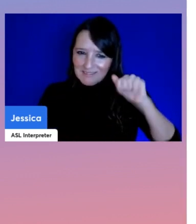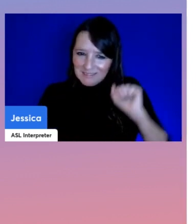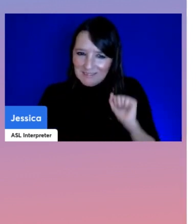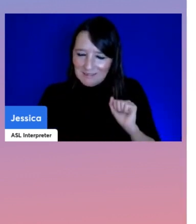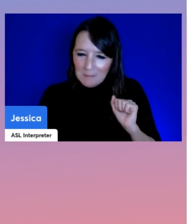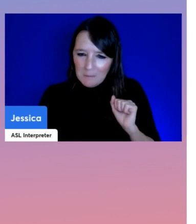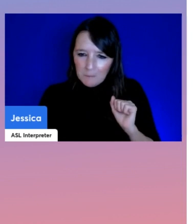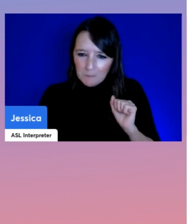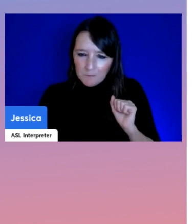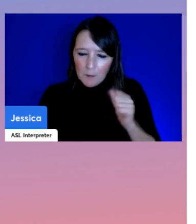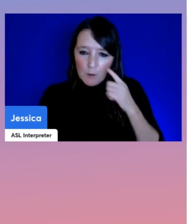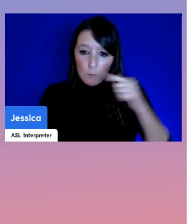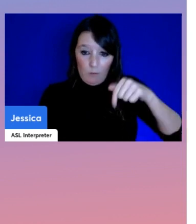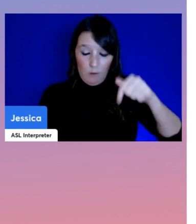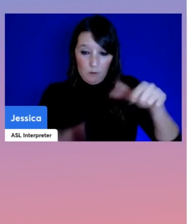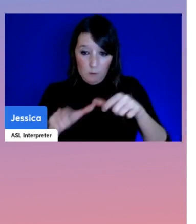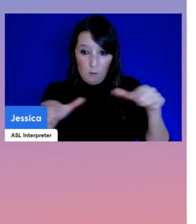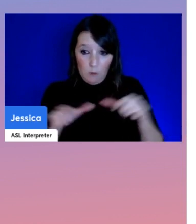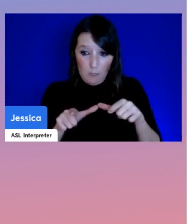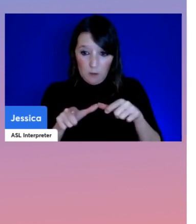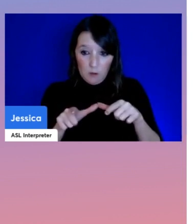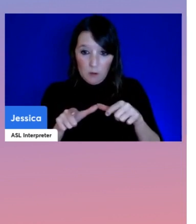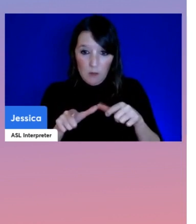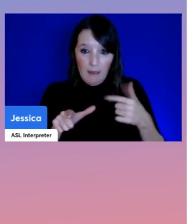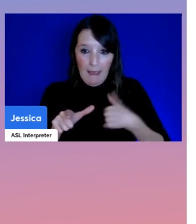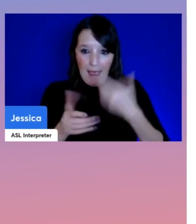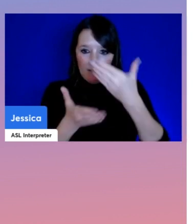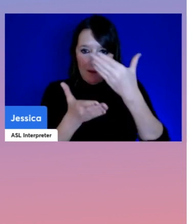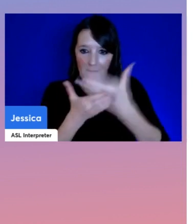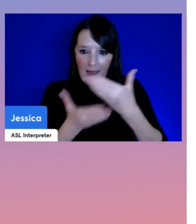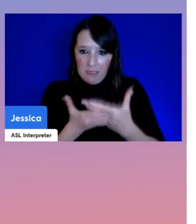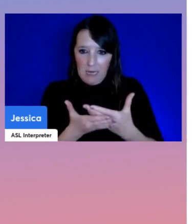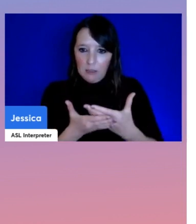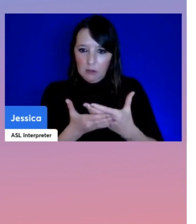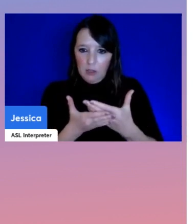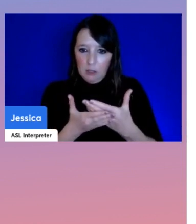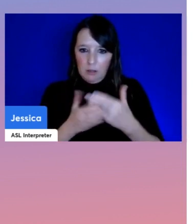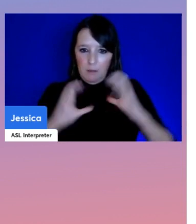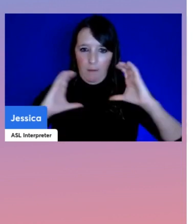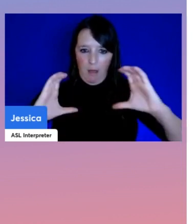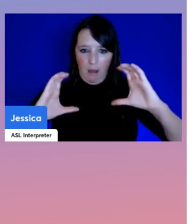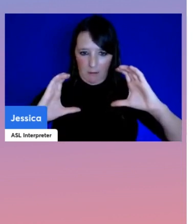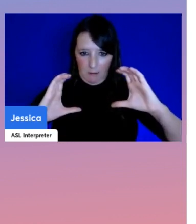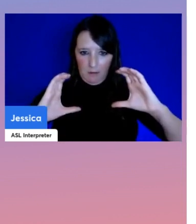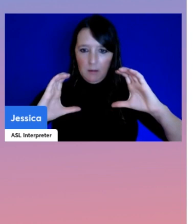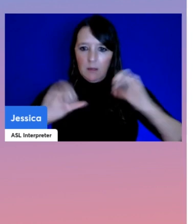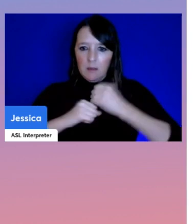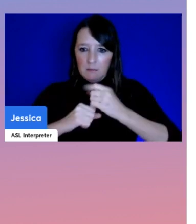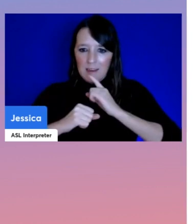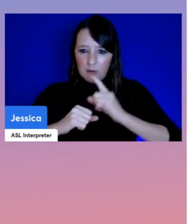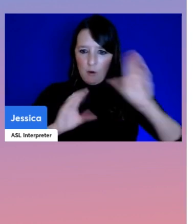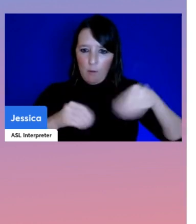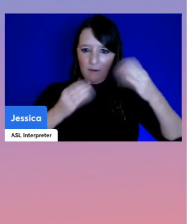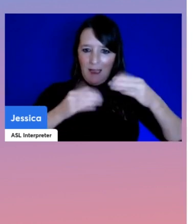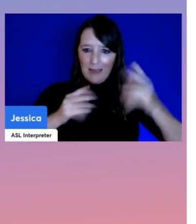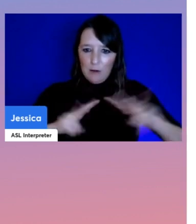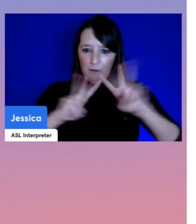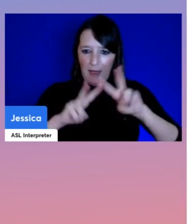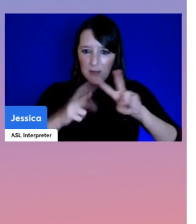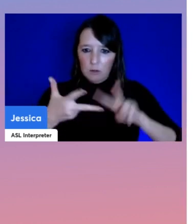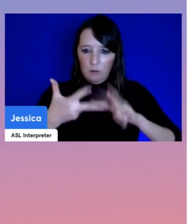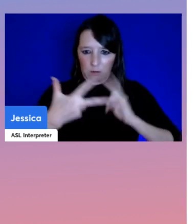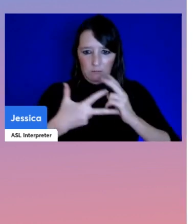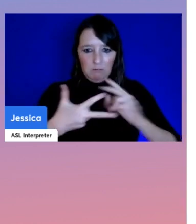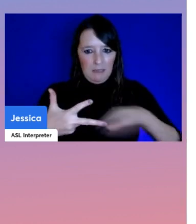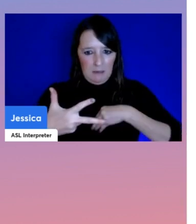And for this location, I had this validation block that made sure that the provided value was one of 3 allowed values.